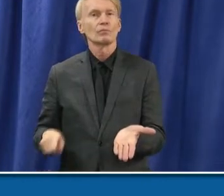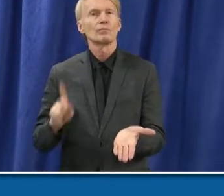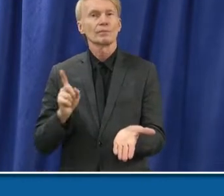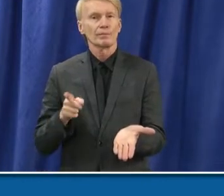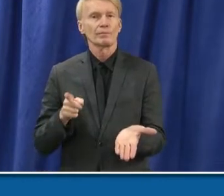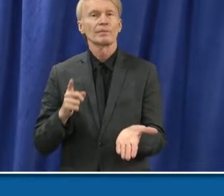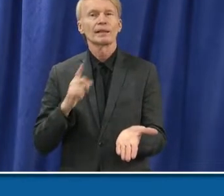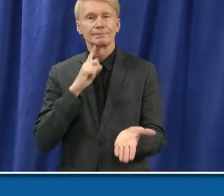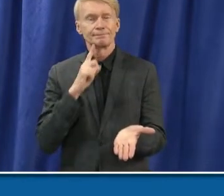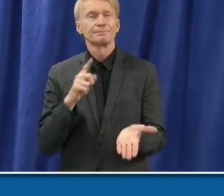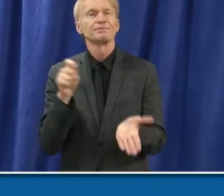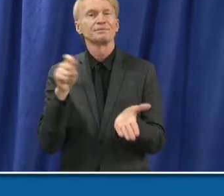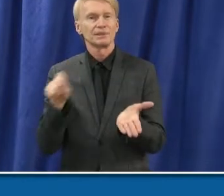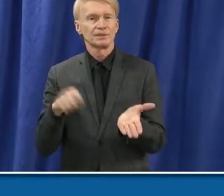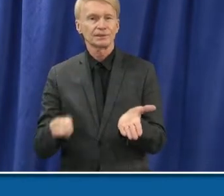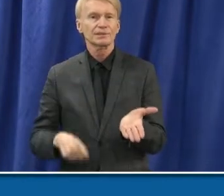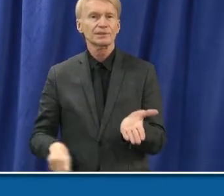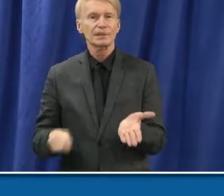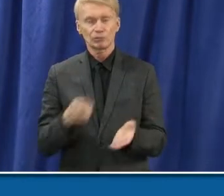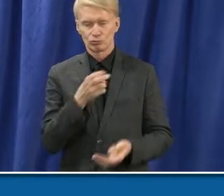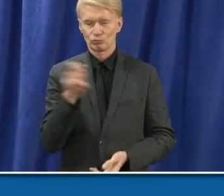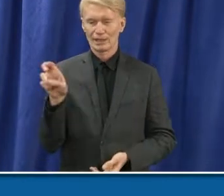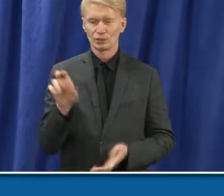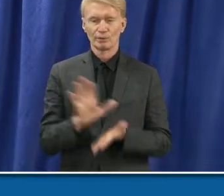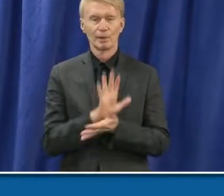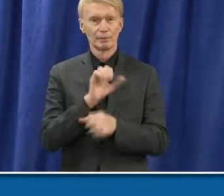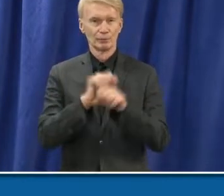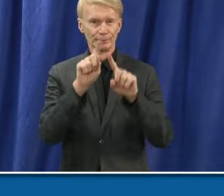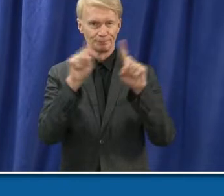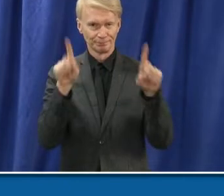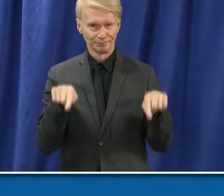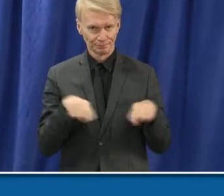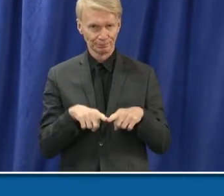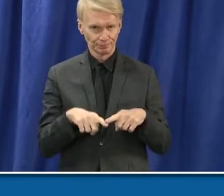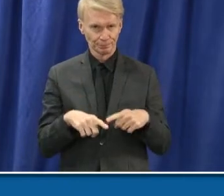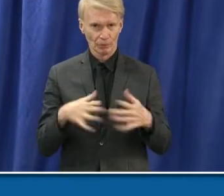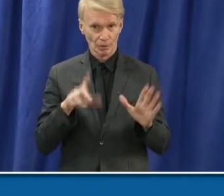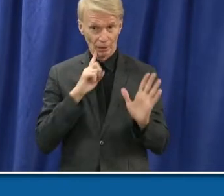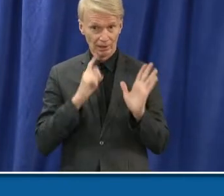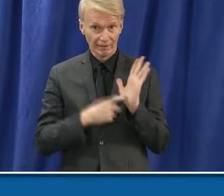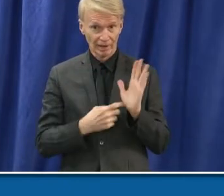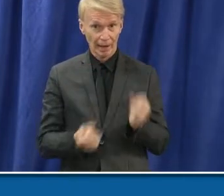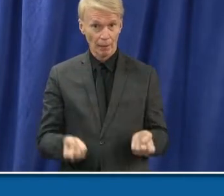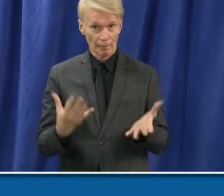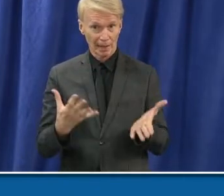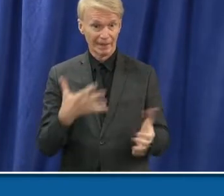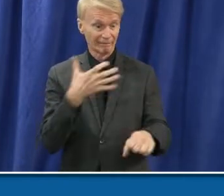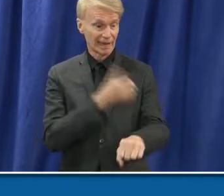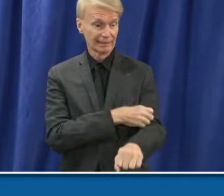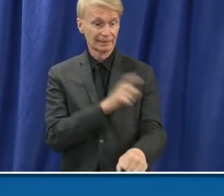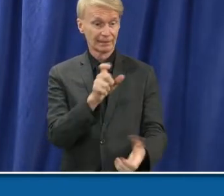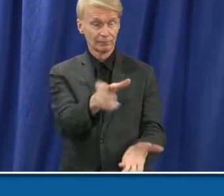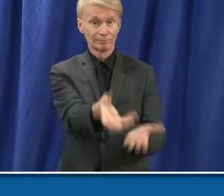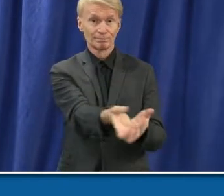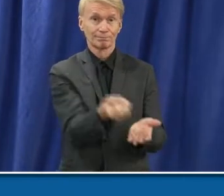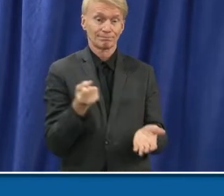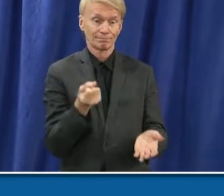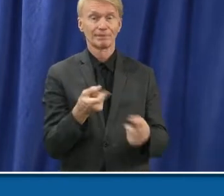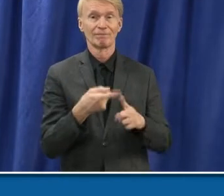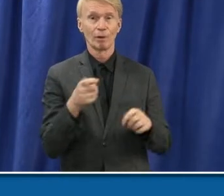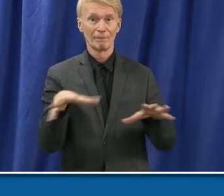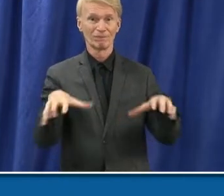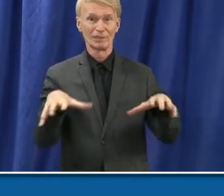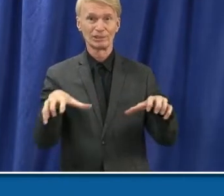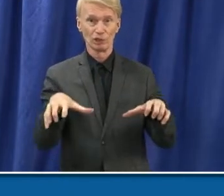Dr. Robbins is currently filling out his transfer form. He's pre-identified how much vaccine he's going to pull from that freezer